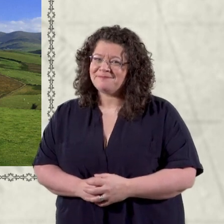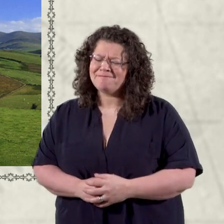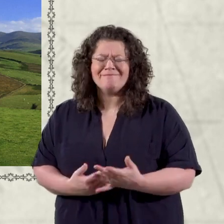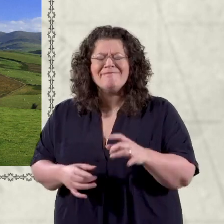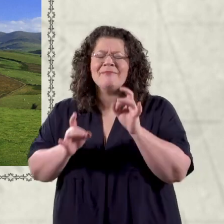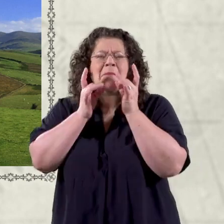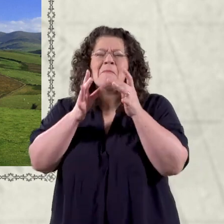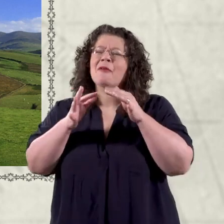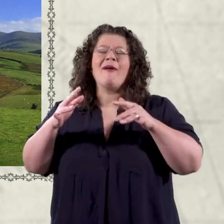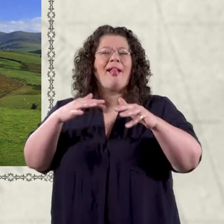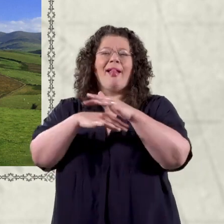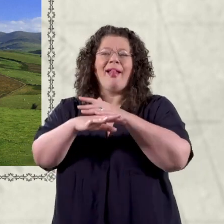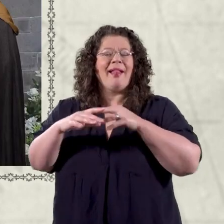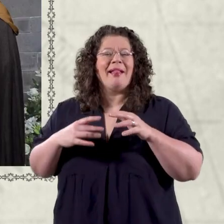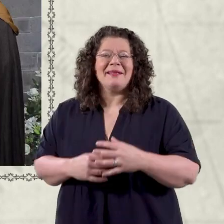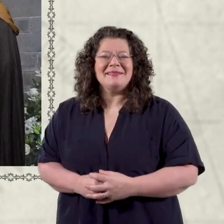It was a miracle.